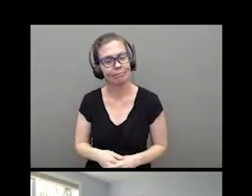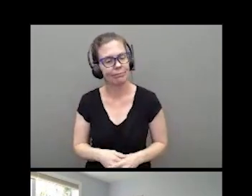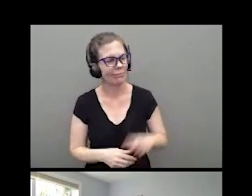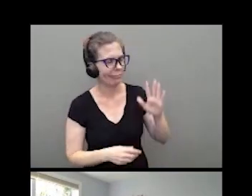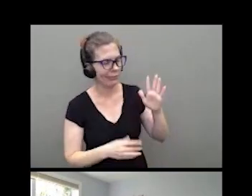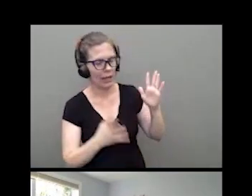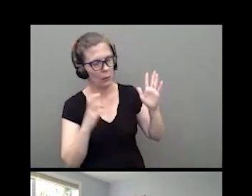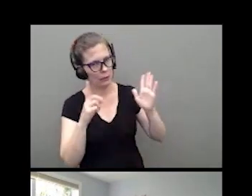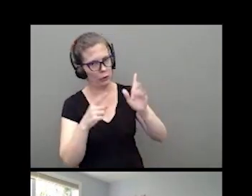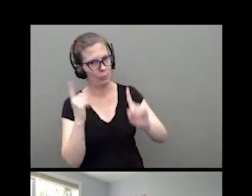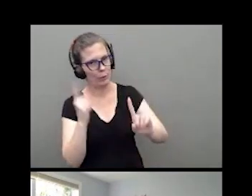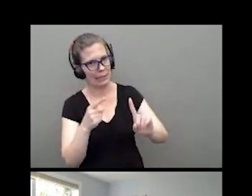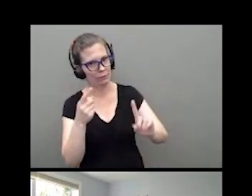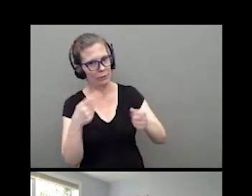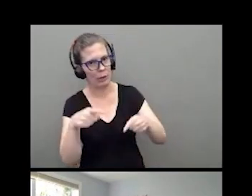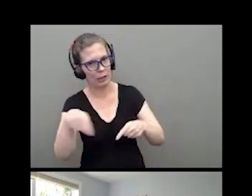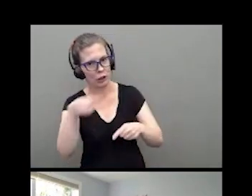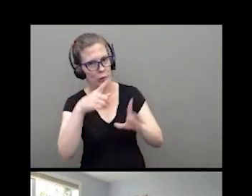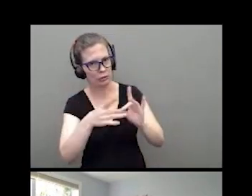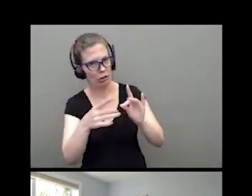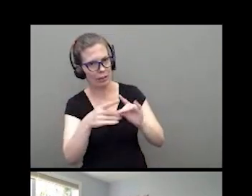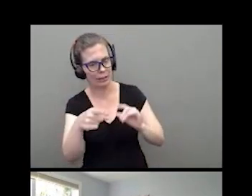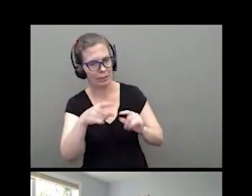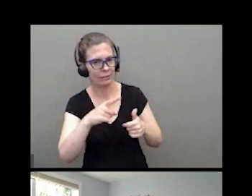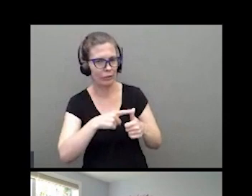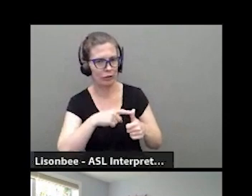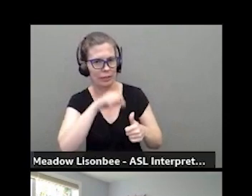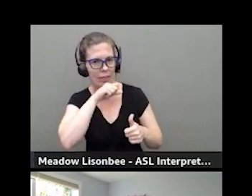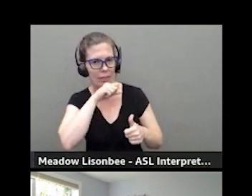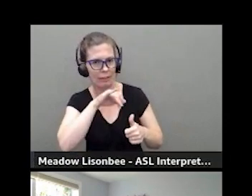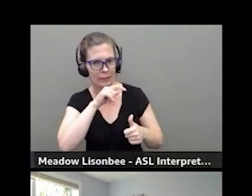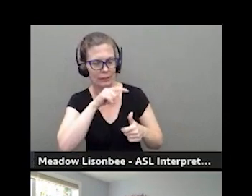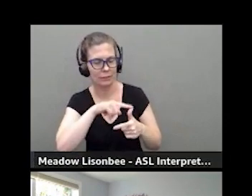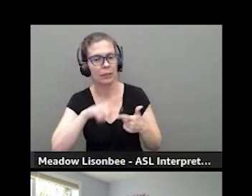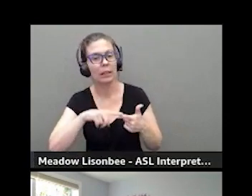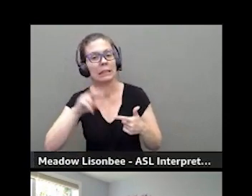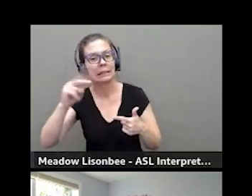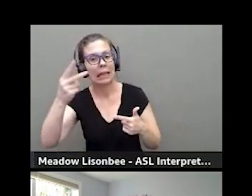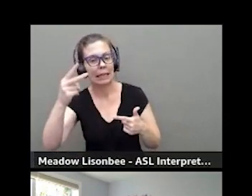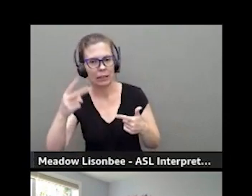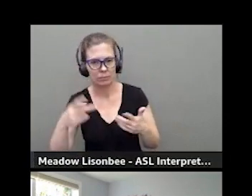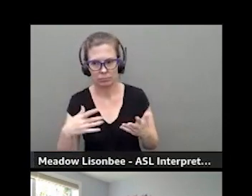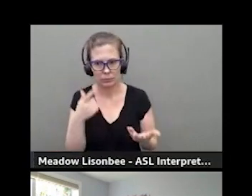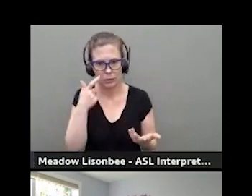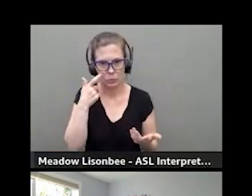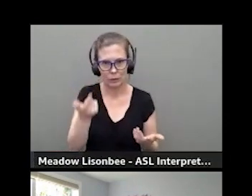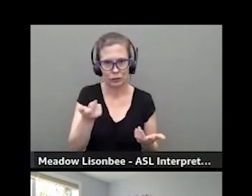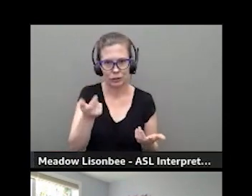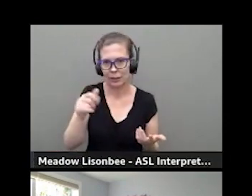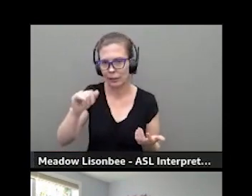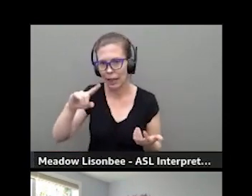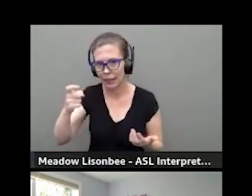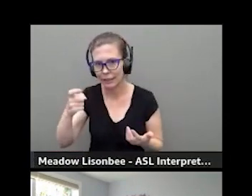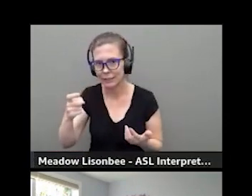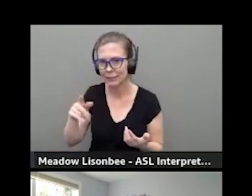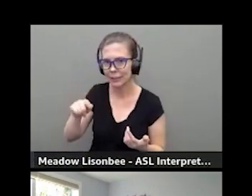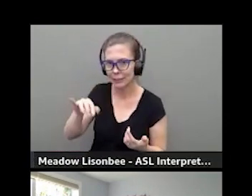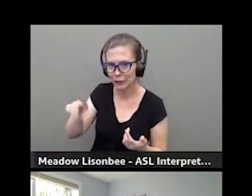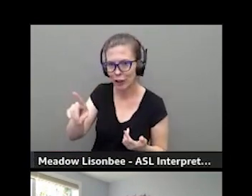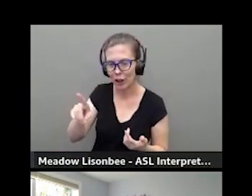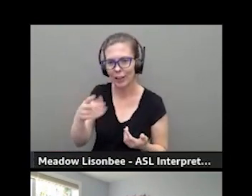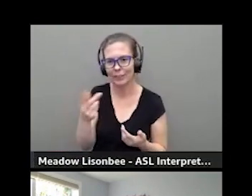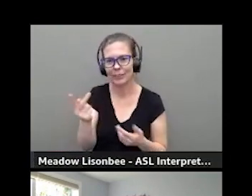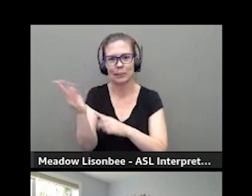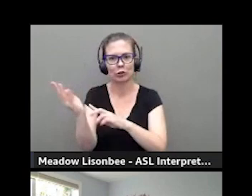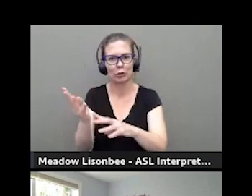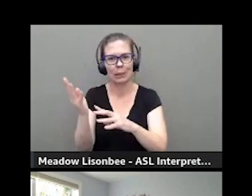want to point out, by the way, while you're talking, first, I love it. But second, you know, even watching the Alex and Todd stream